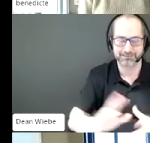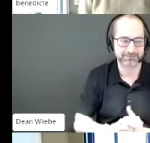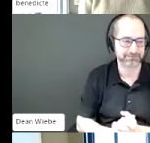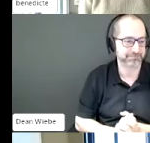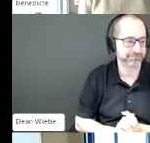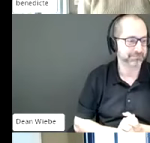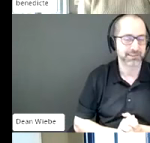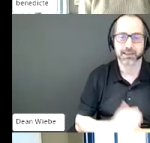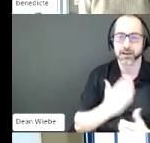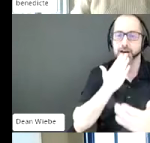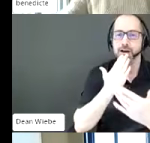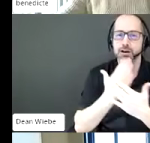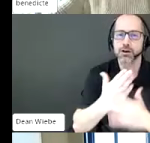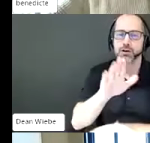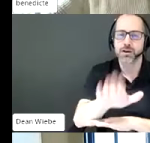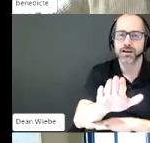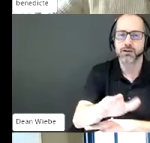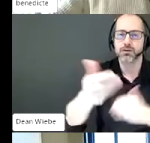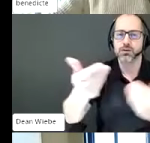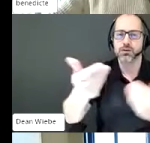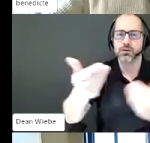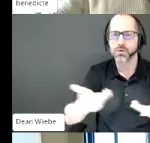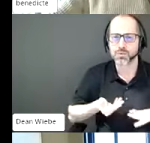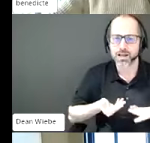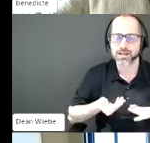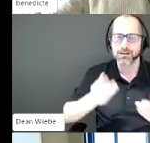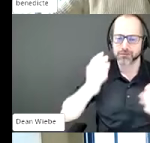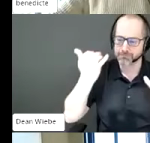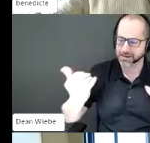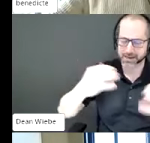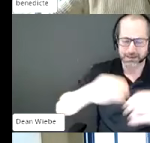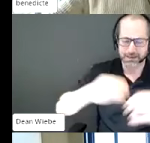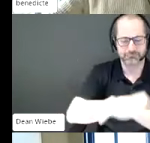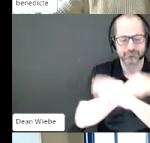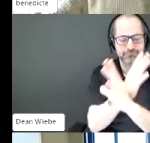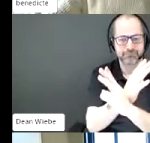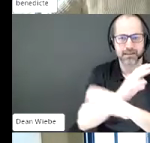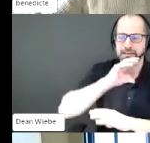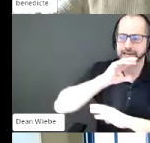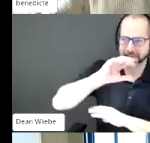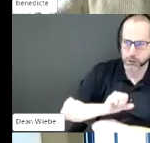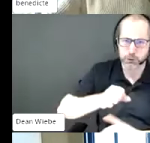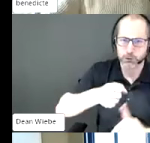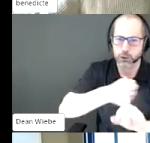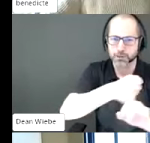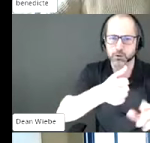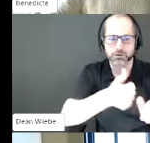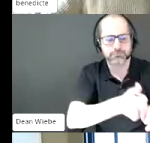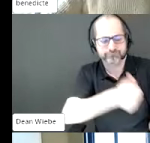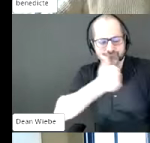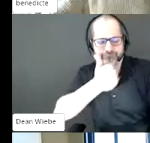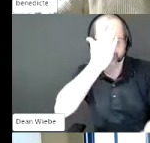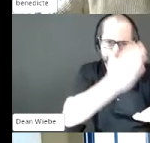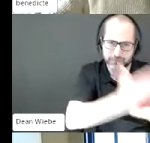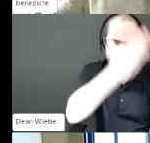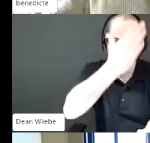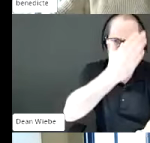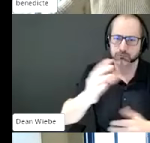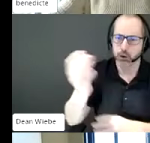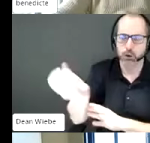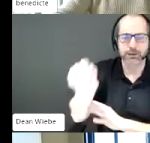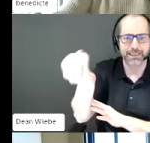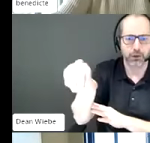So good afternoon, everyone. Welcome to our webinar today with Elder Abuse Prevention Ontario, co-hosted with the Canadian Network